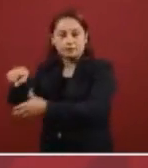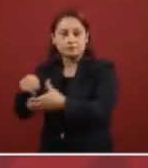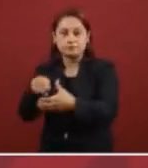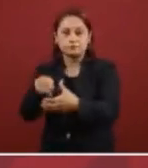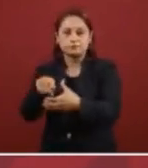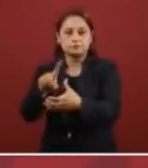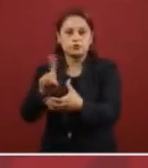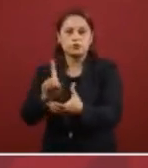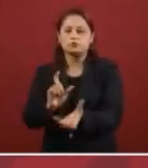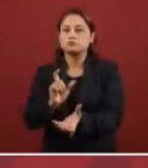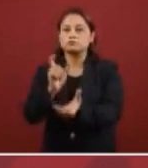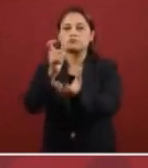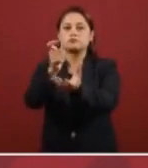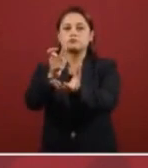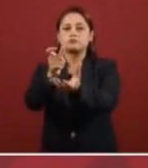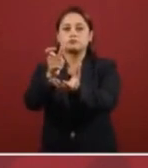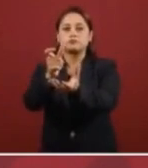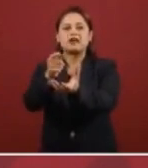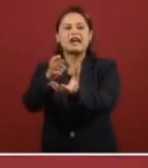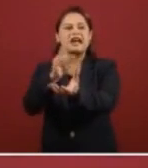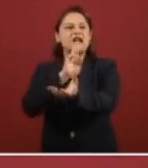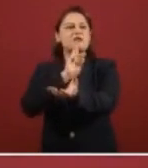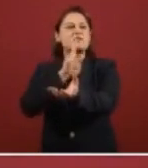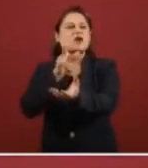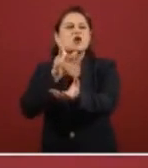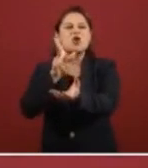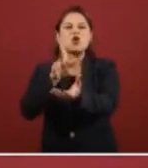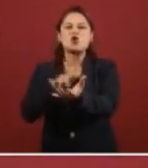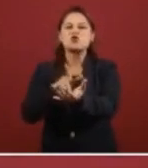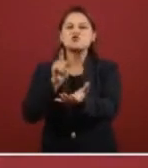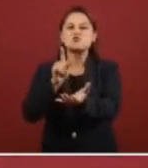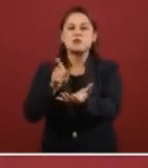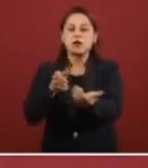Maybe it would go to construct an avenue